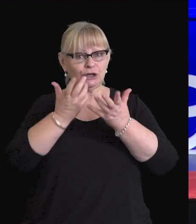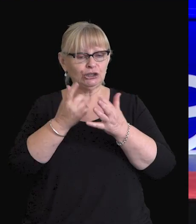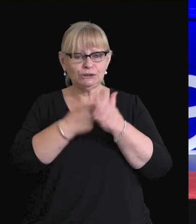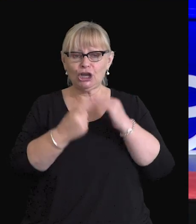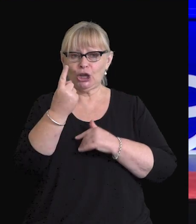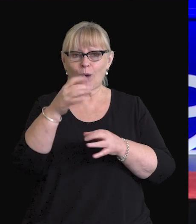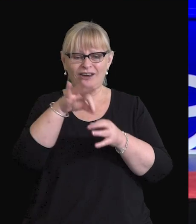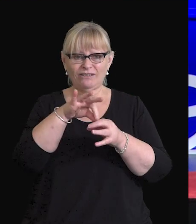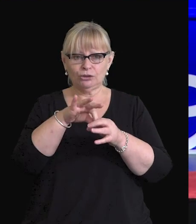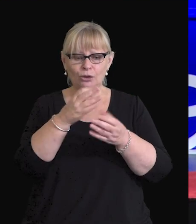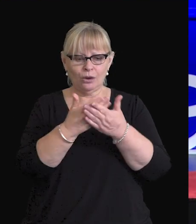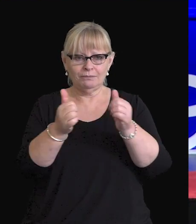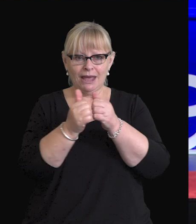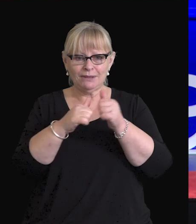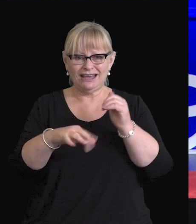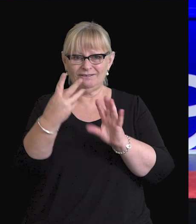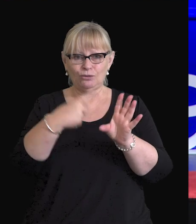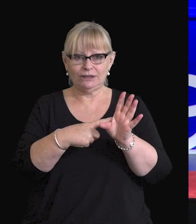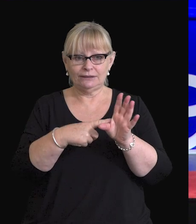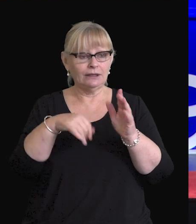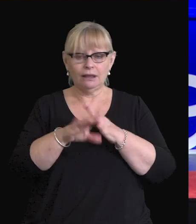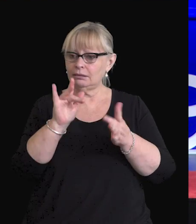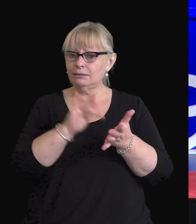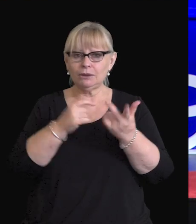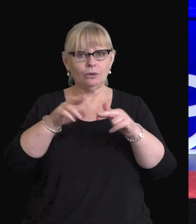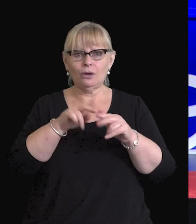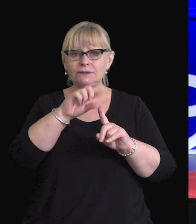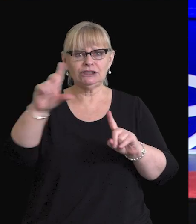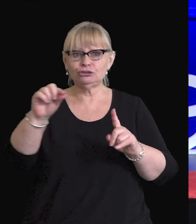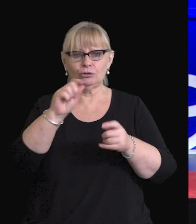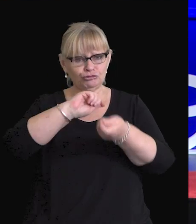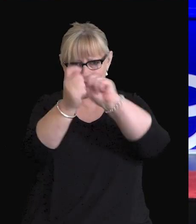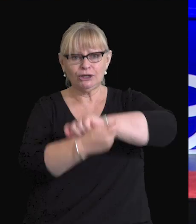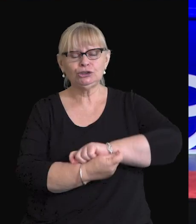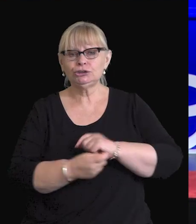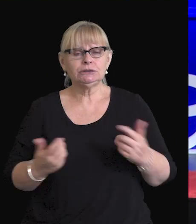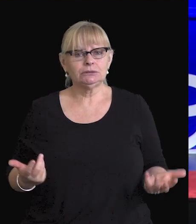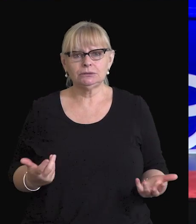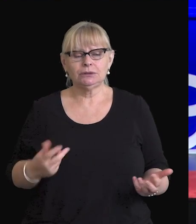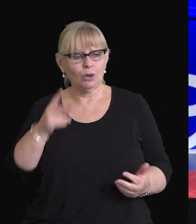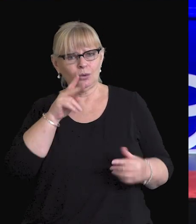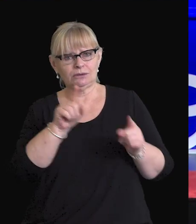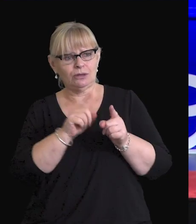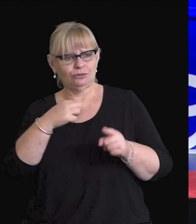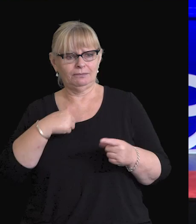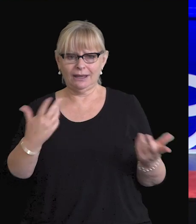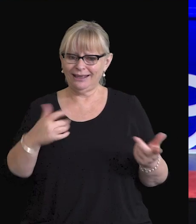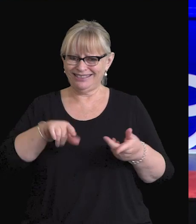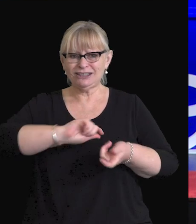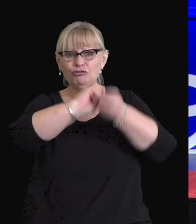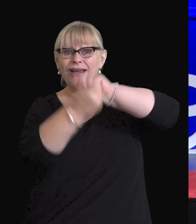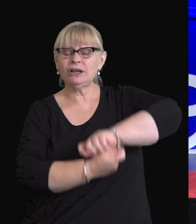years. One paper vote in 4 years in the middle of a digital revolution. And it seems to me that